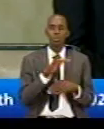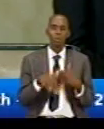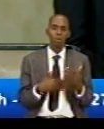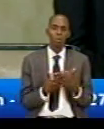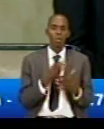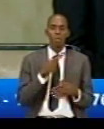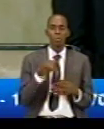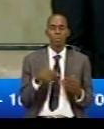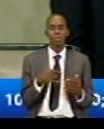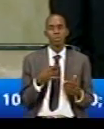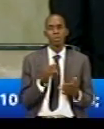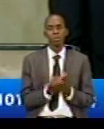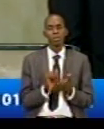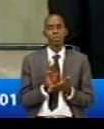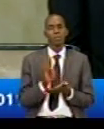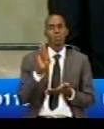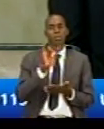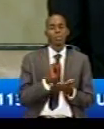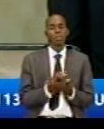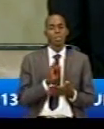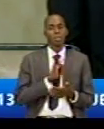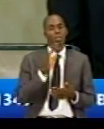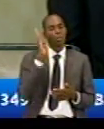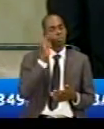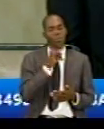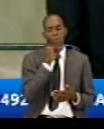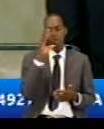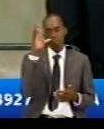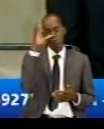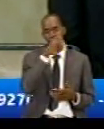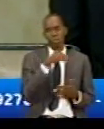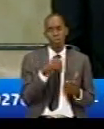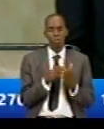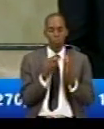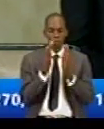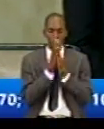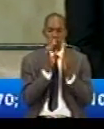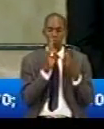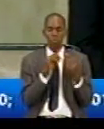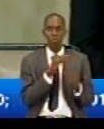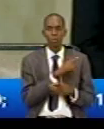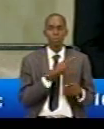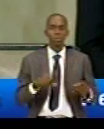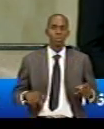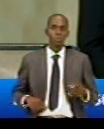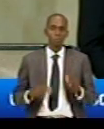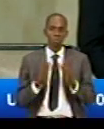not miss it at all costs. Open your mouth, pray unto the Lord.